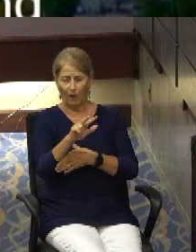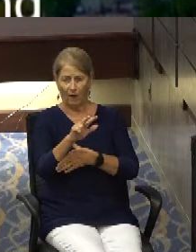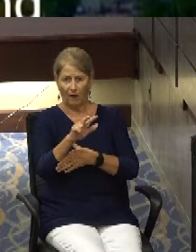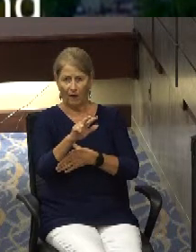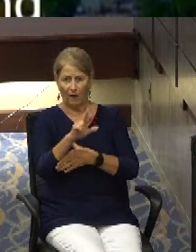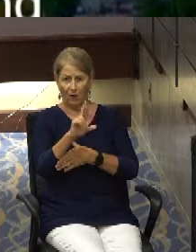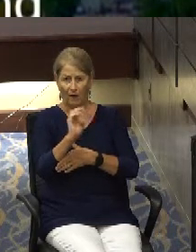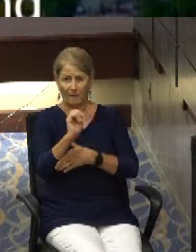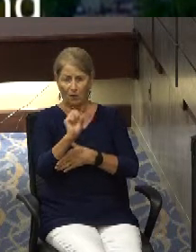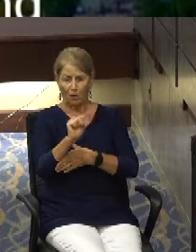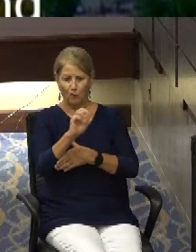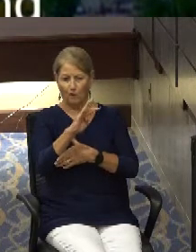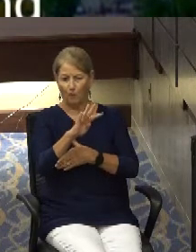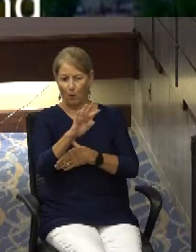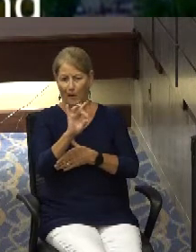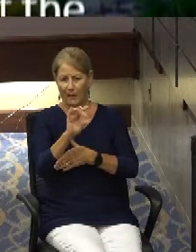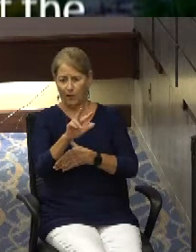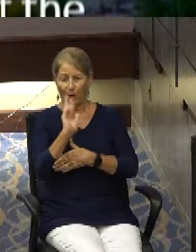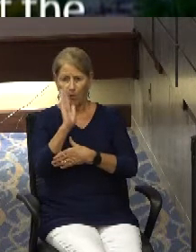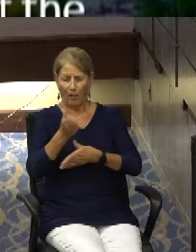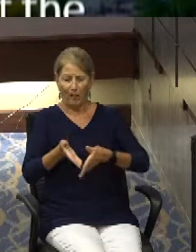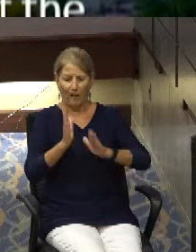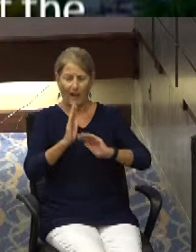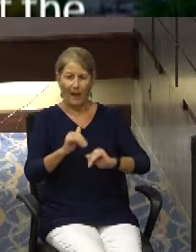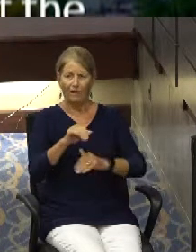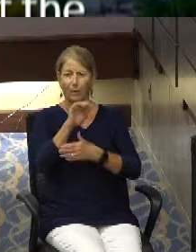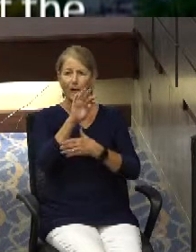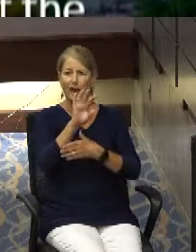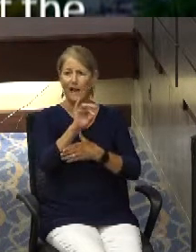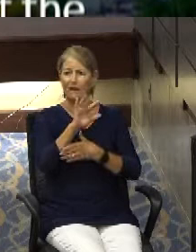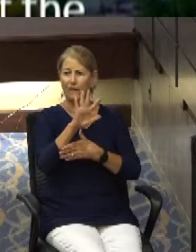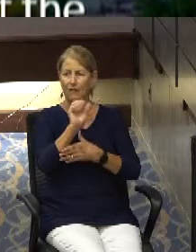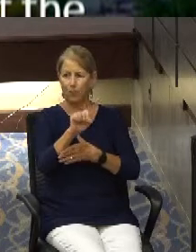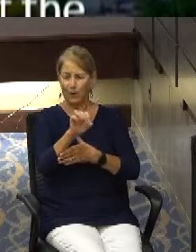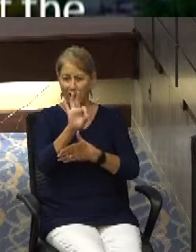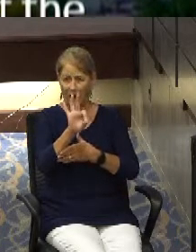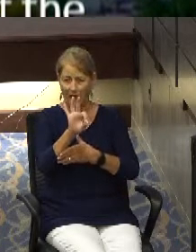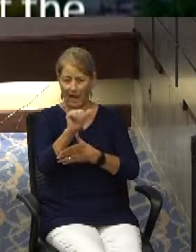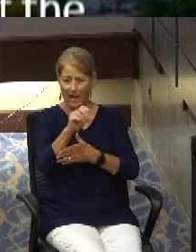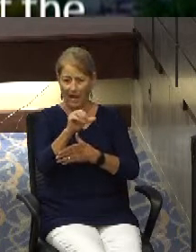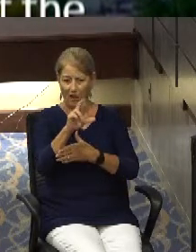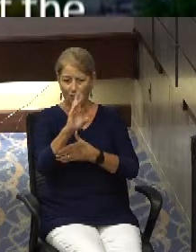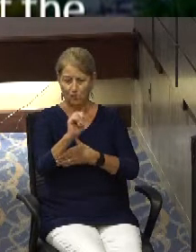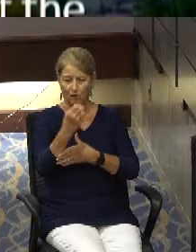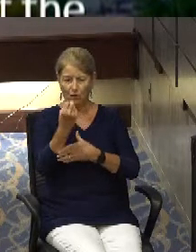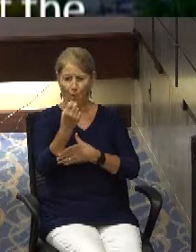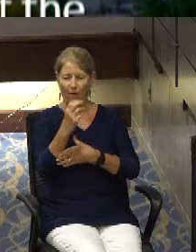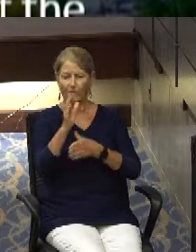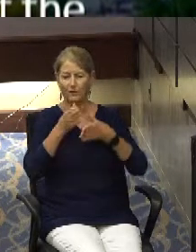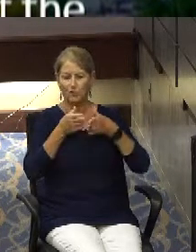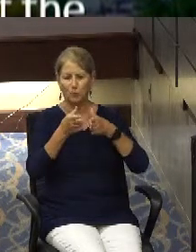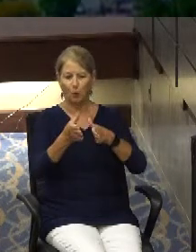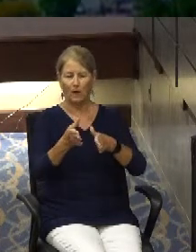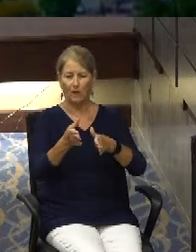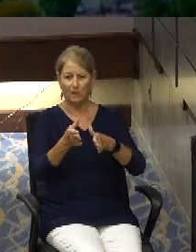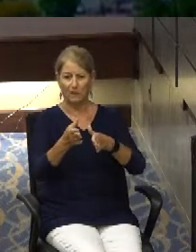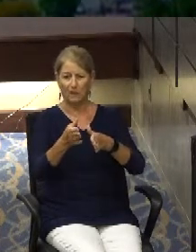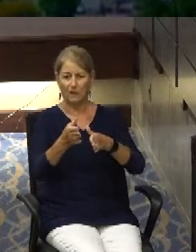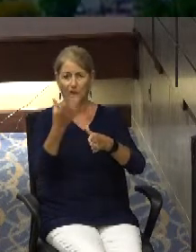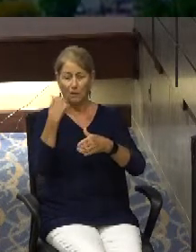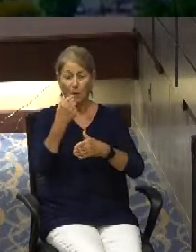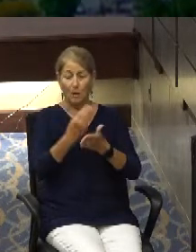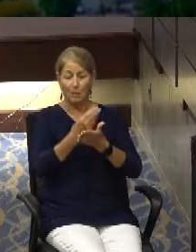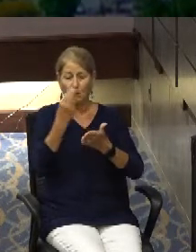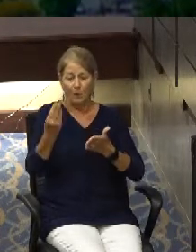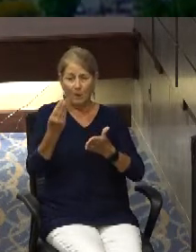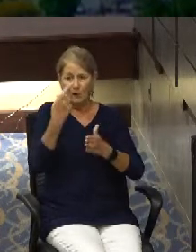would allow for the acquisition of 85.9 acres on 12th Street for a purchase price of